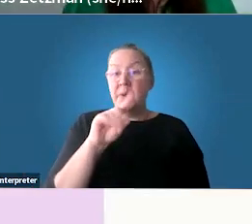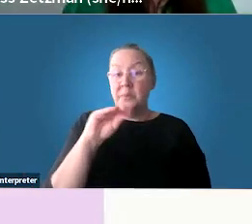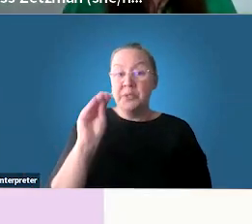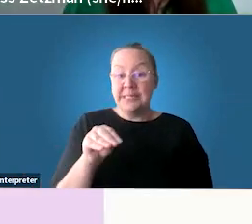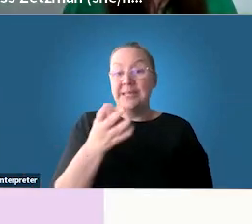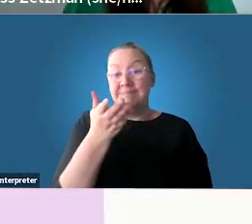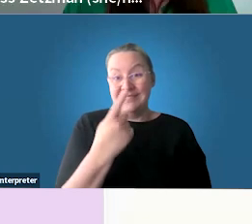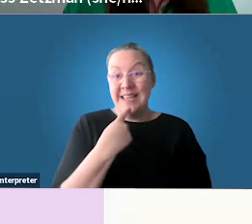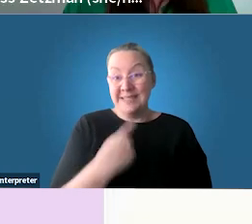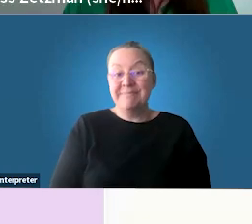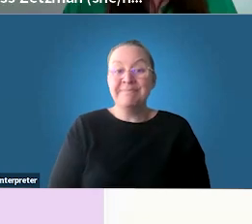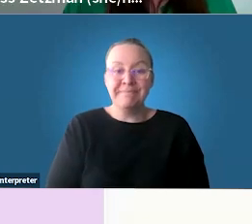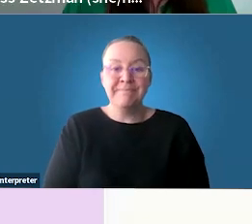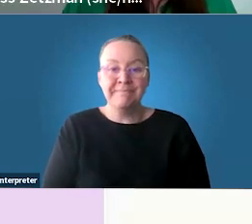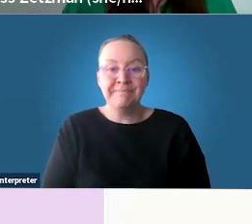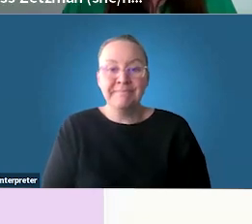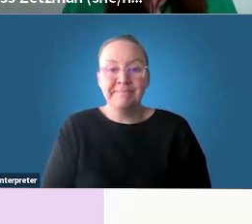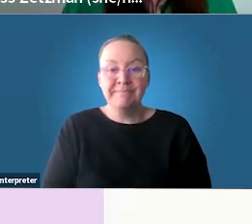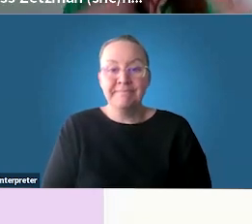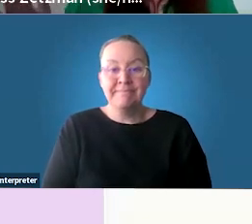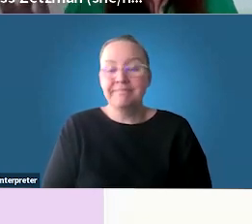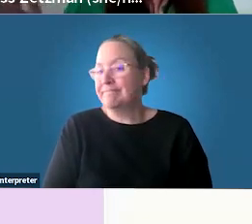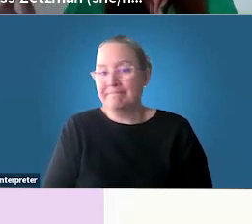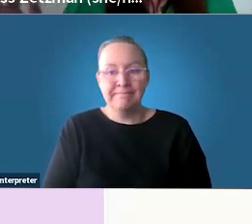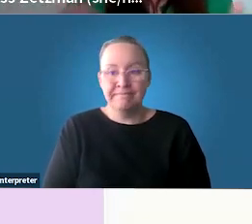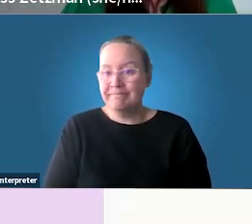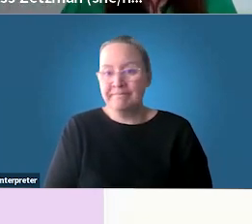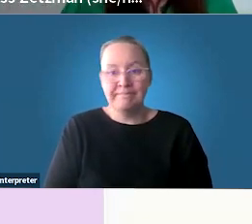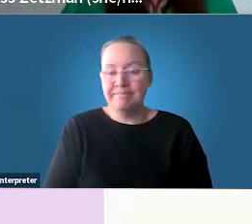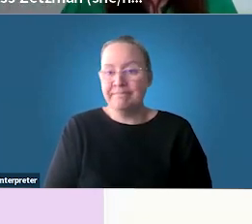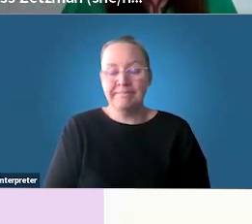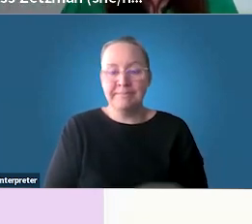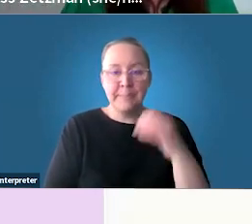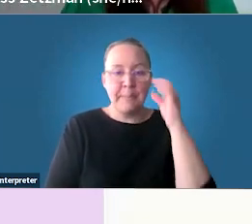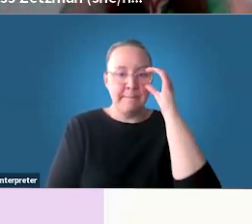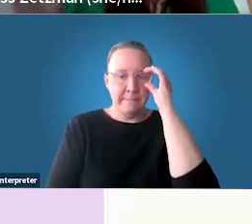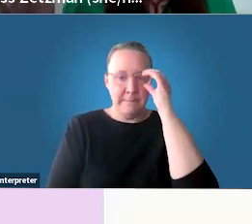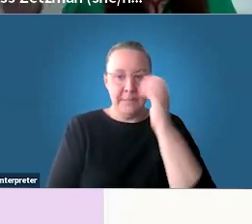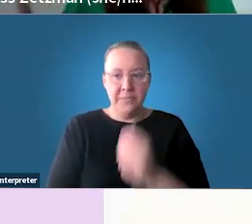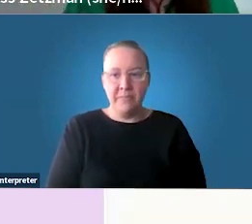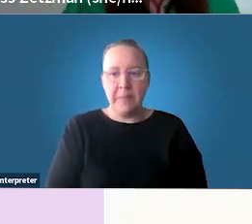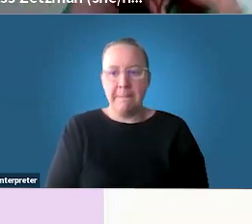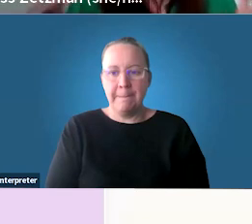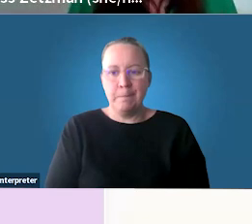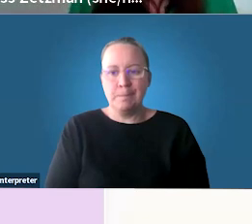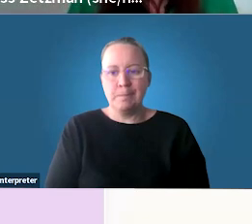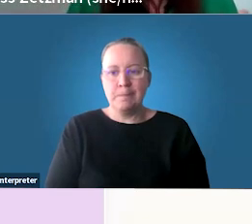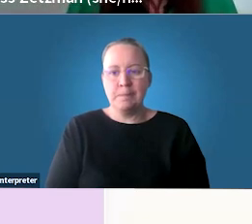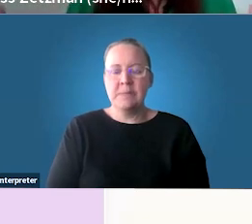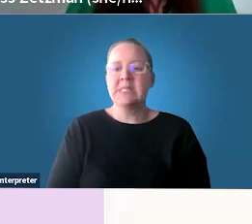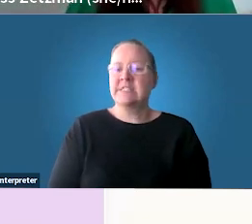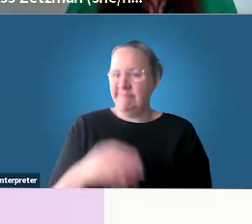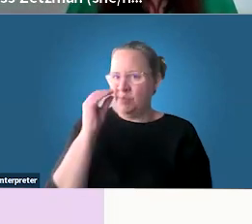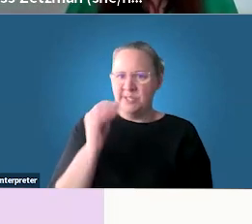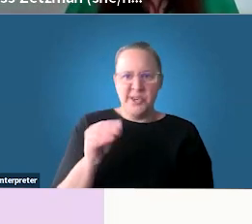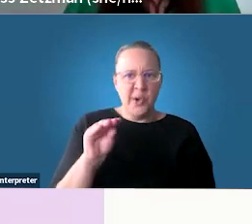them said that they did not think that there was 41% of them said they did not think that there